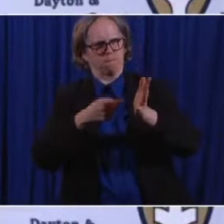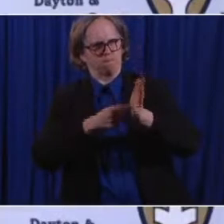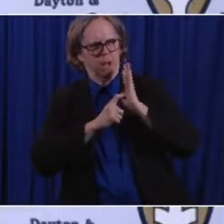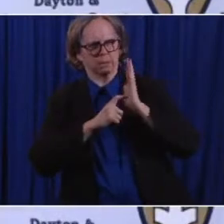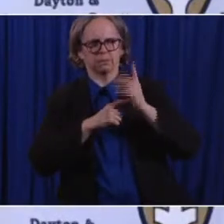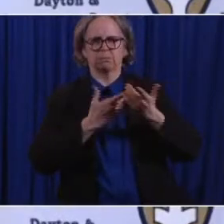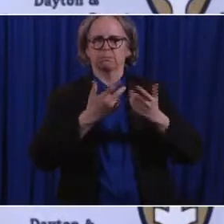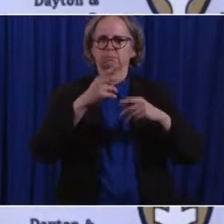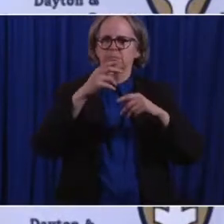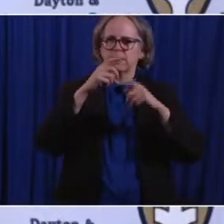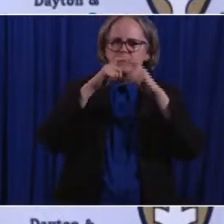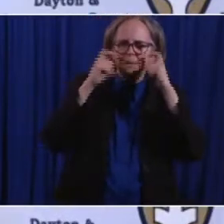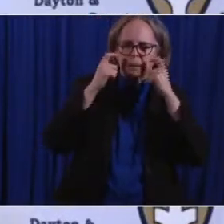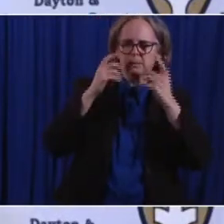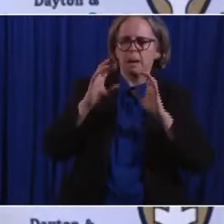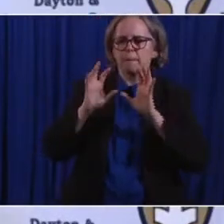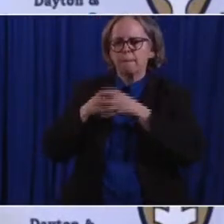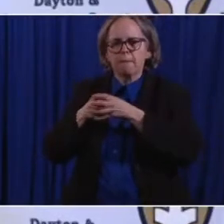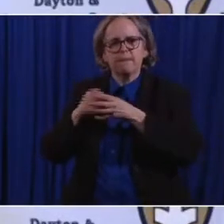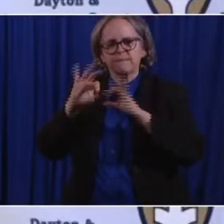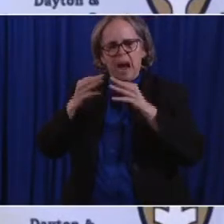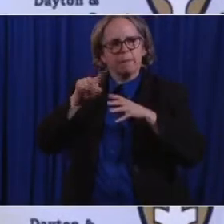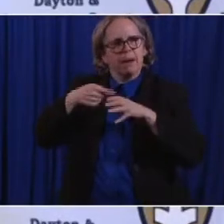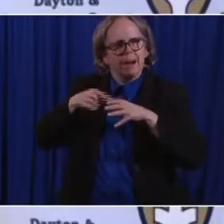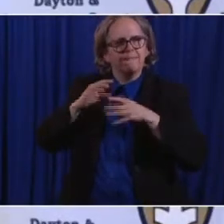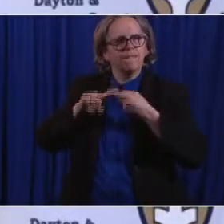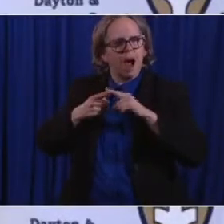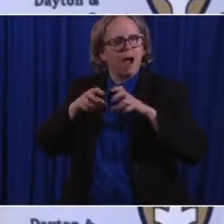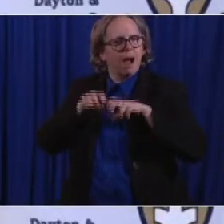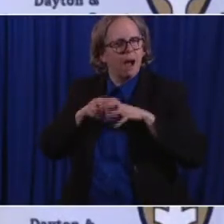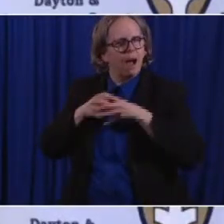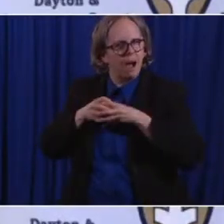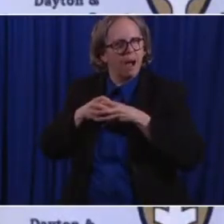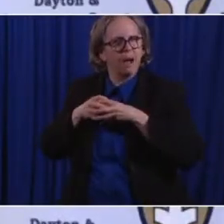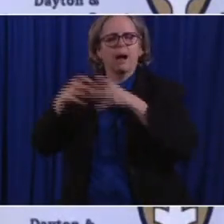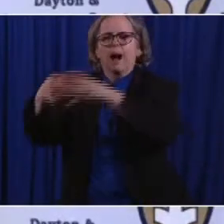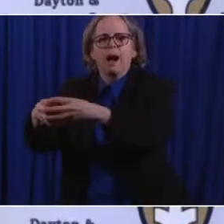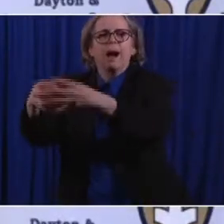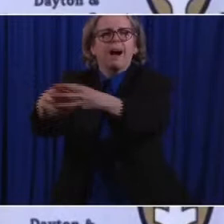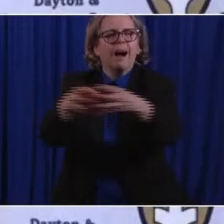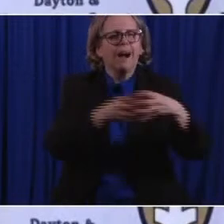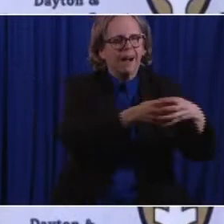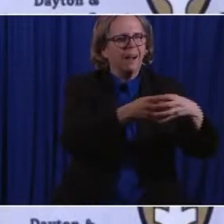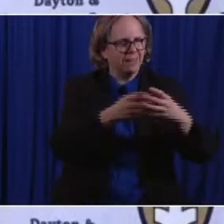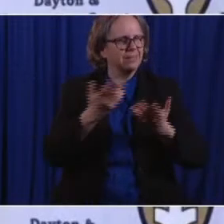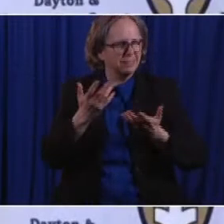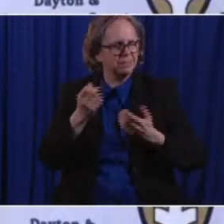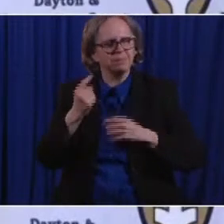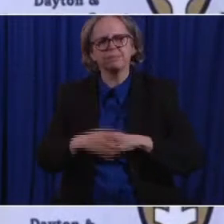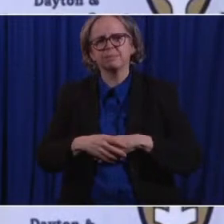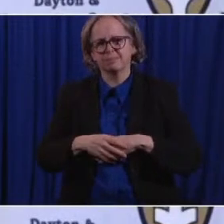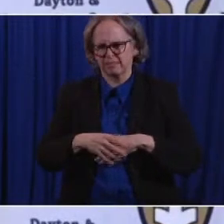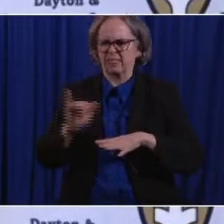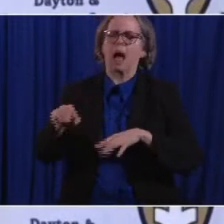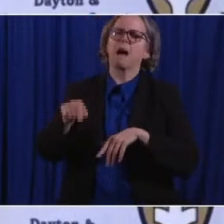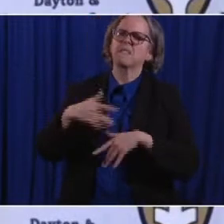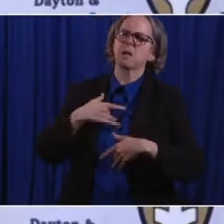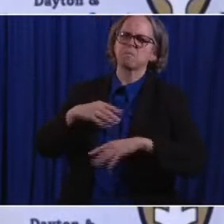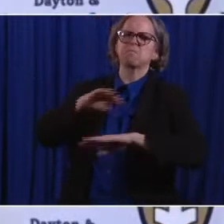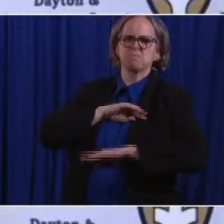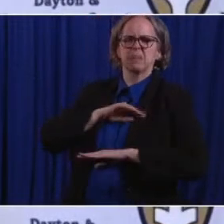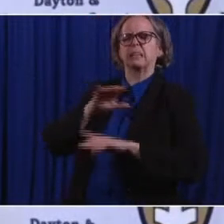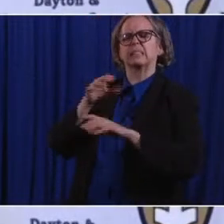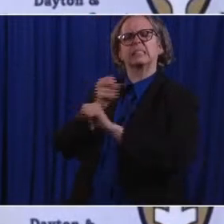in pods. They're outside. That, as far as I'm concerned, is a very safe